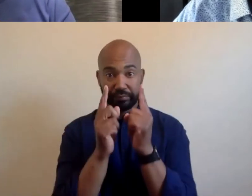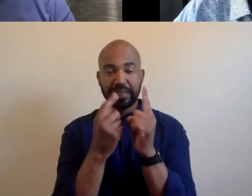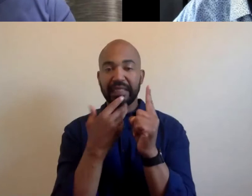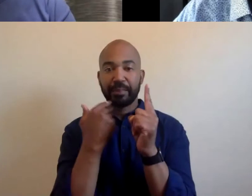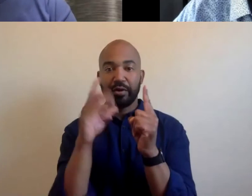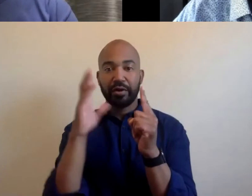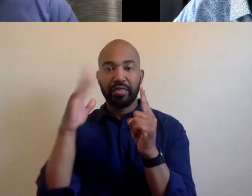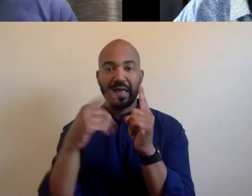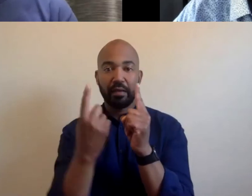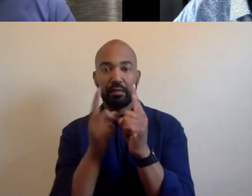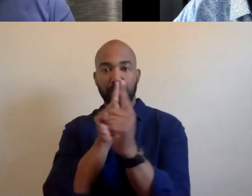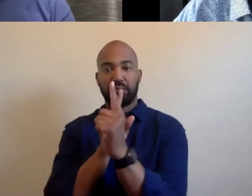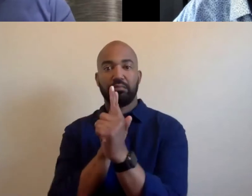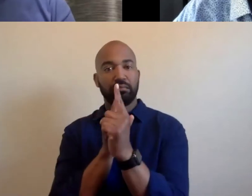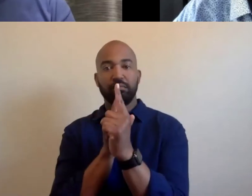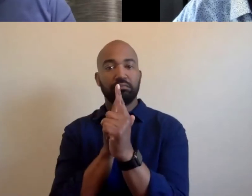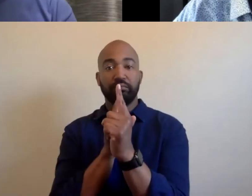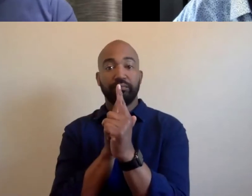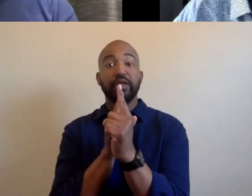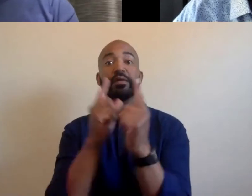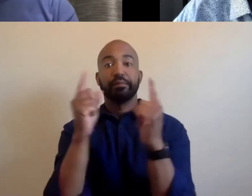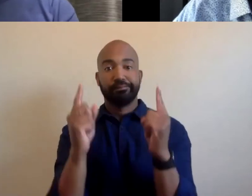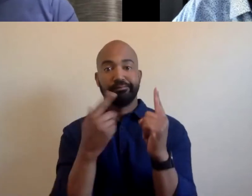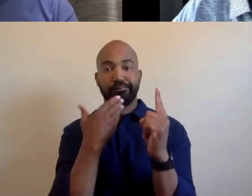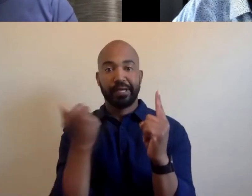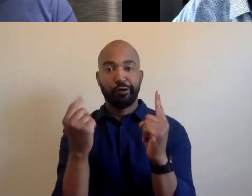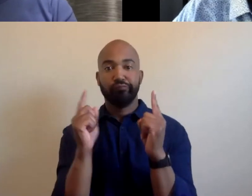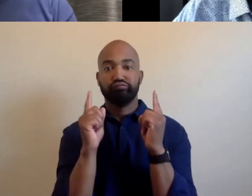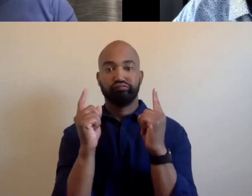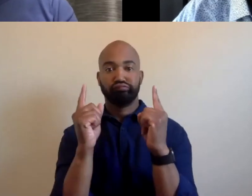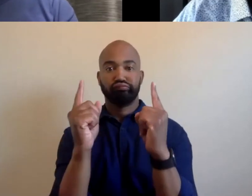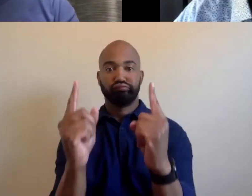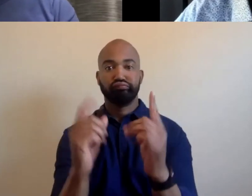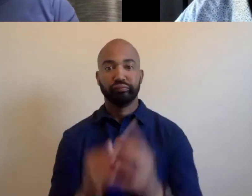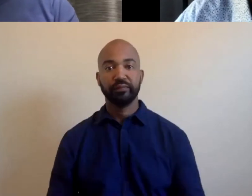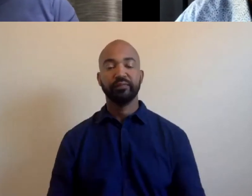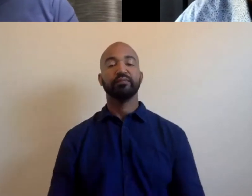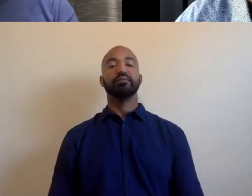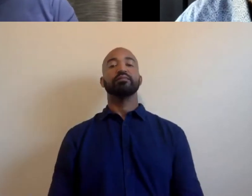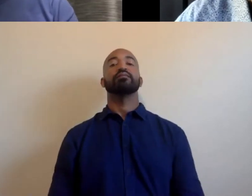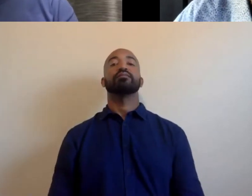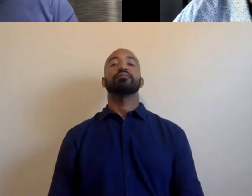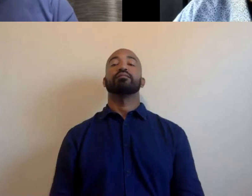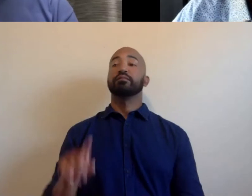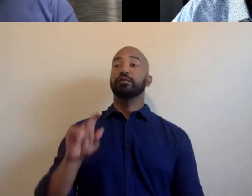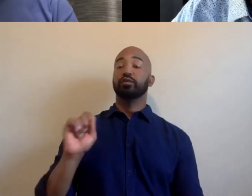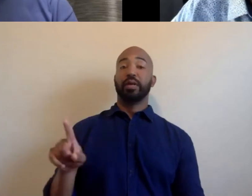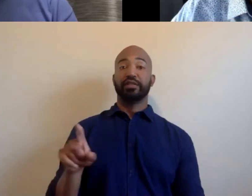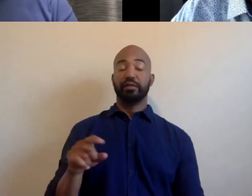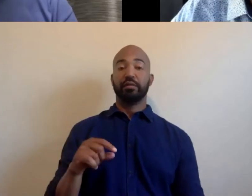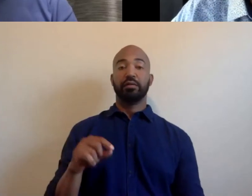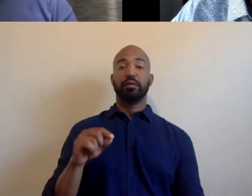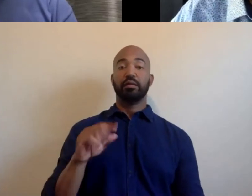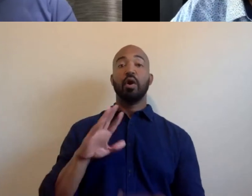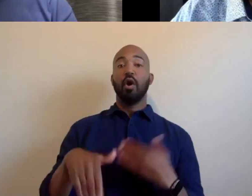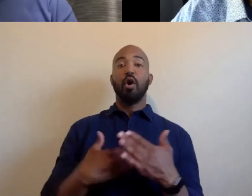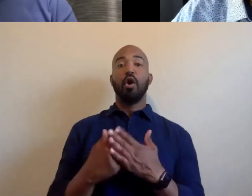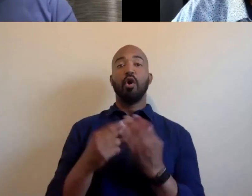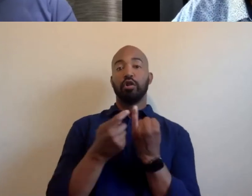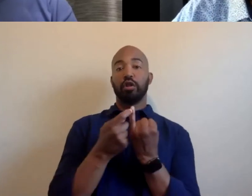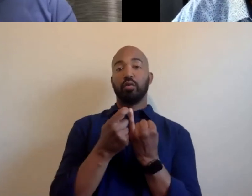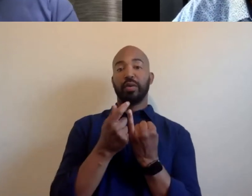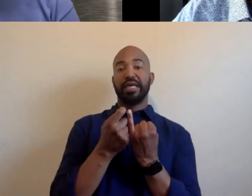keep that 6 foot distance. Cool. These are great questions. Next question is whole wheat bread any better than white bread for somebody